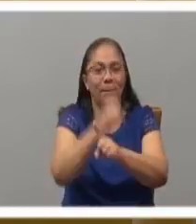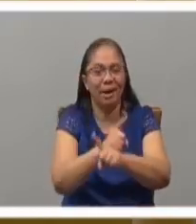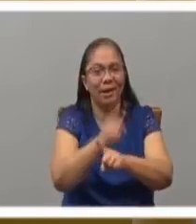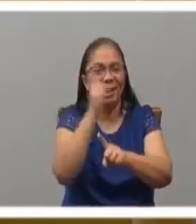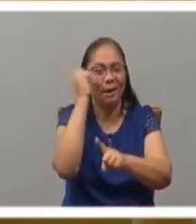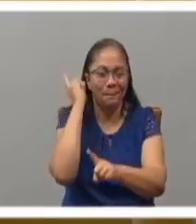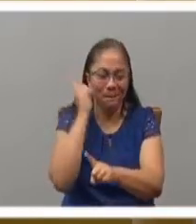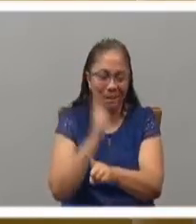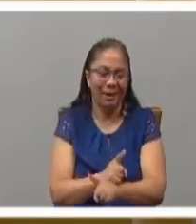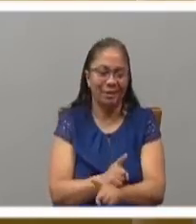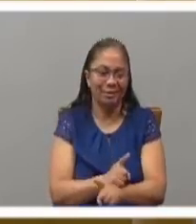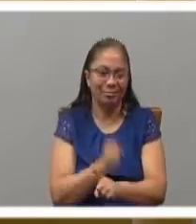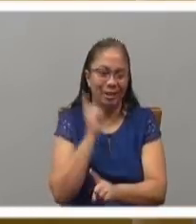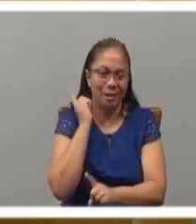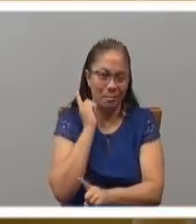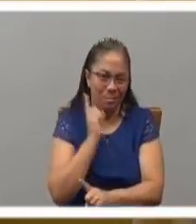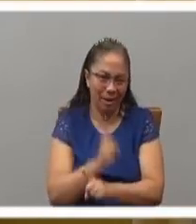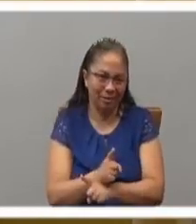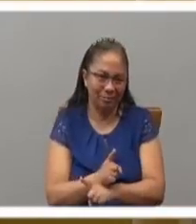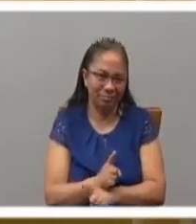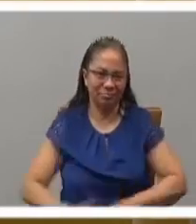amen, amen.